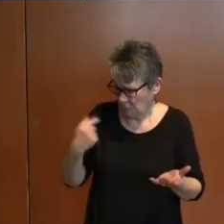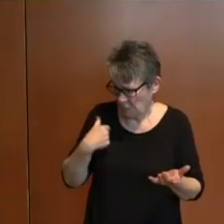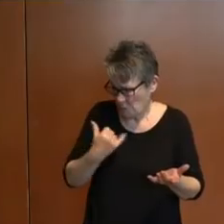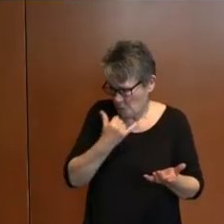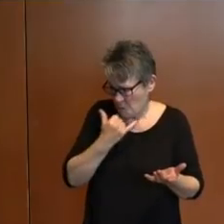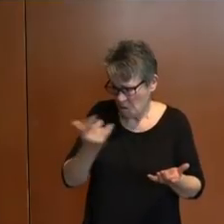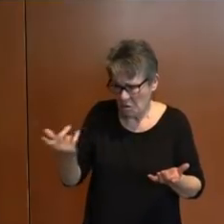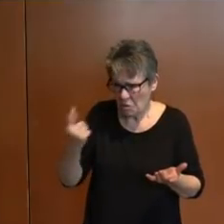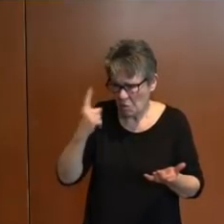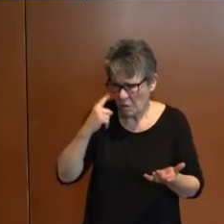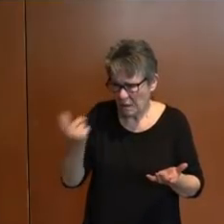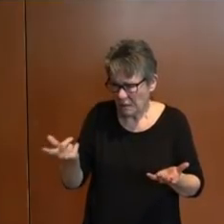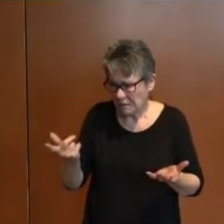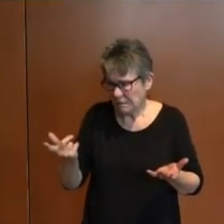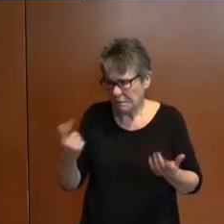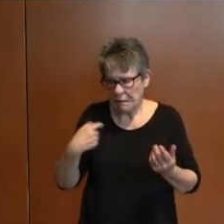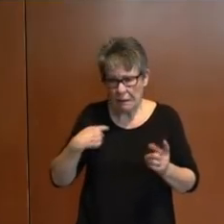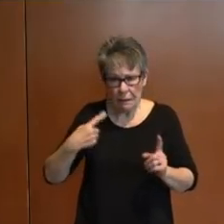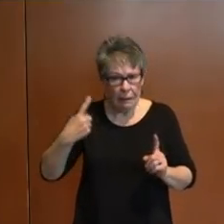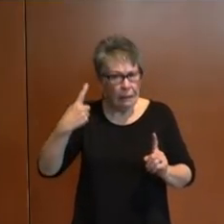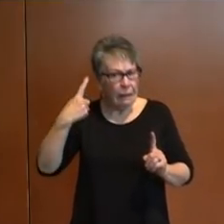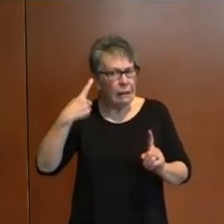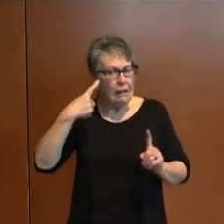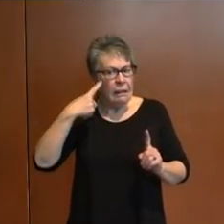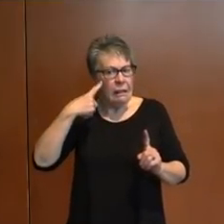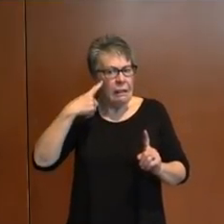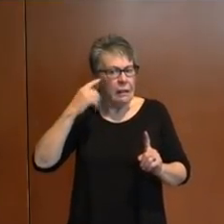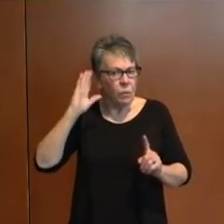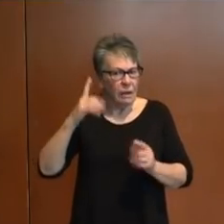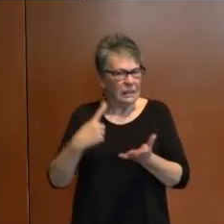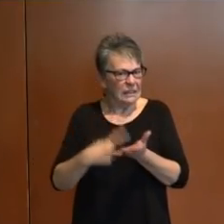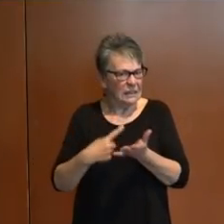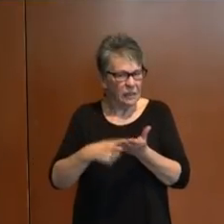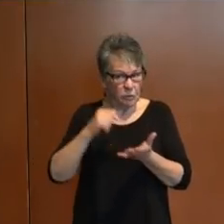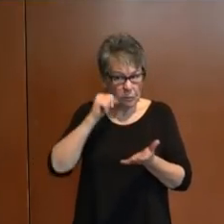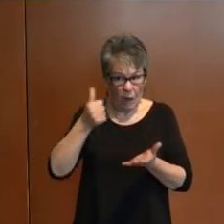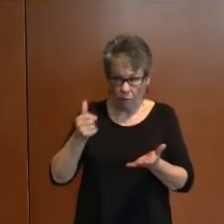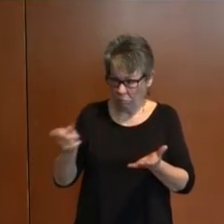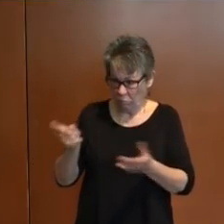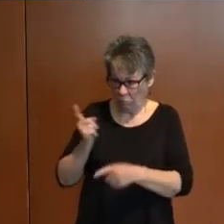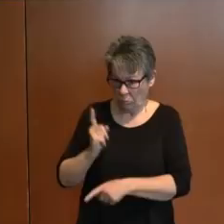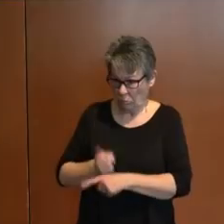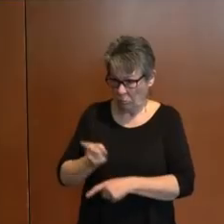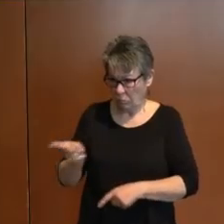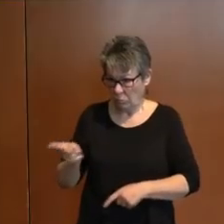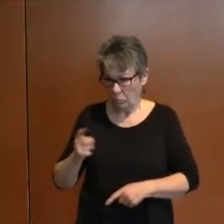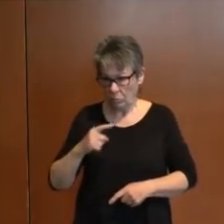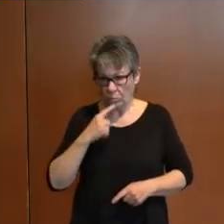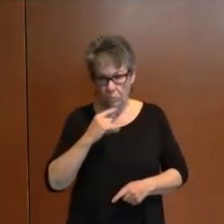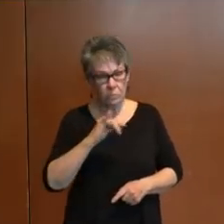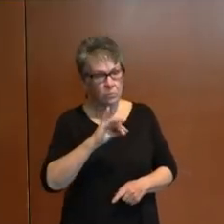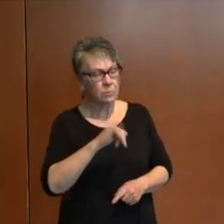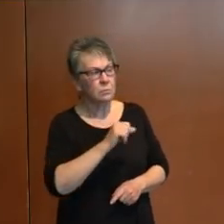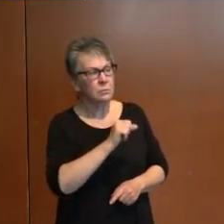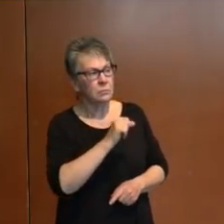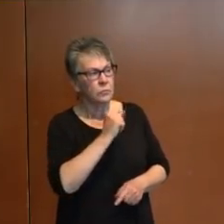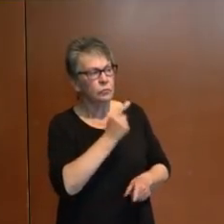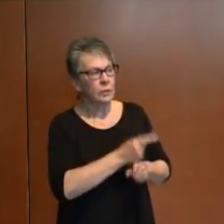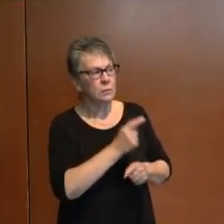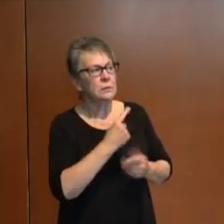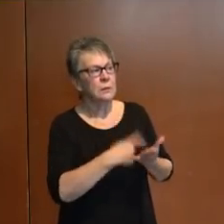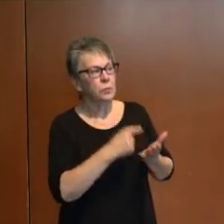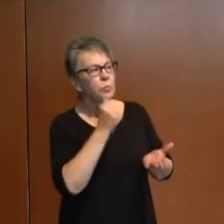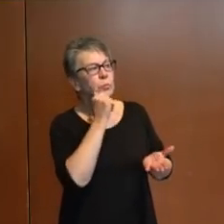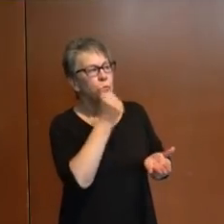in some, at least general terms tomorrow. Is that accurate still? That's accurate. The modeling changes every